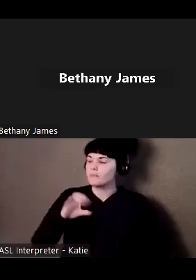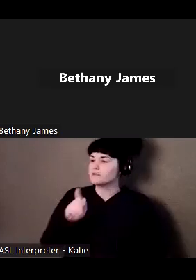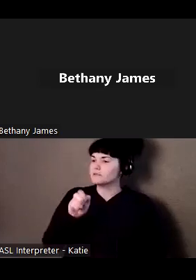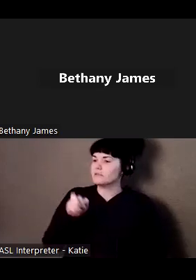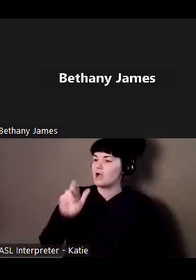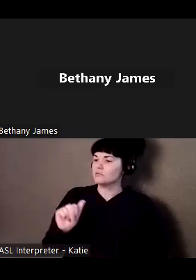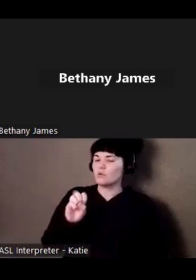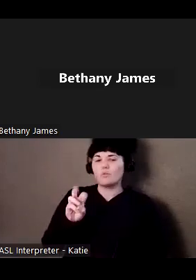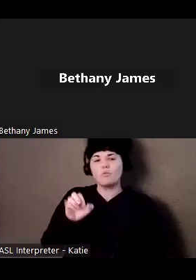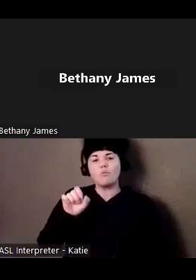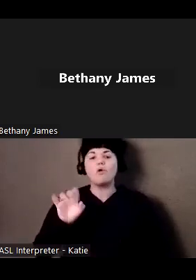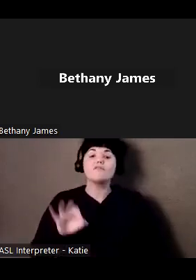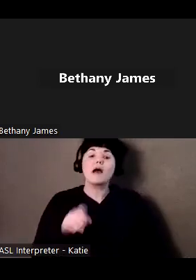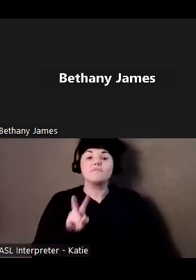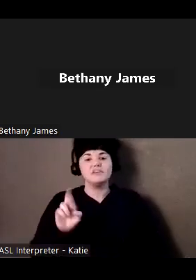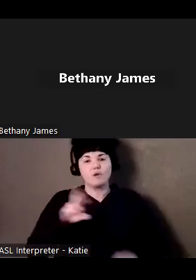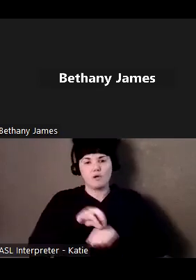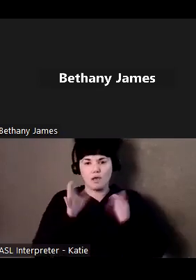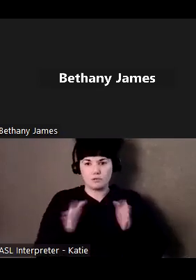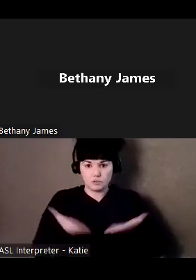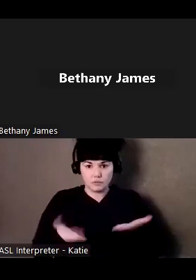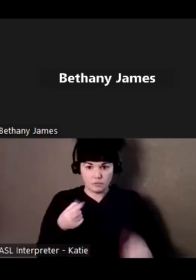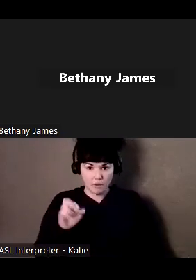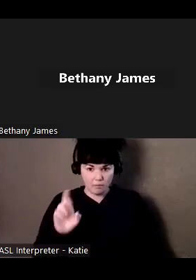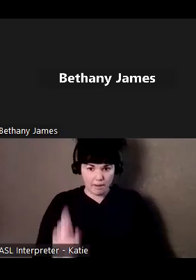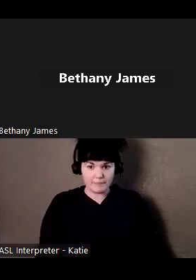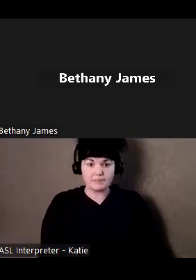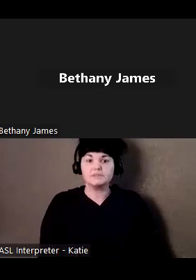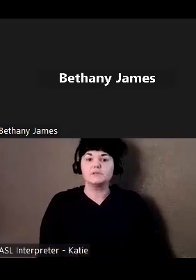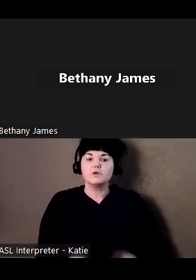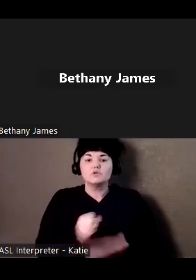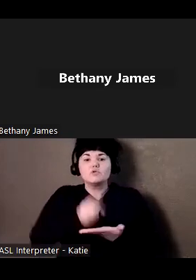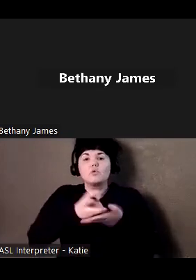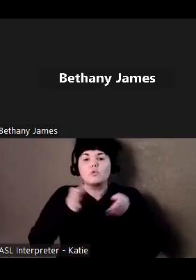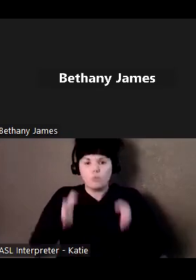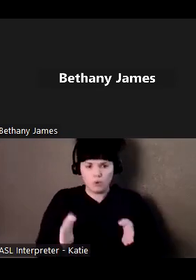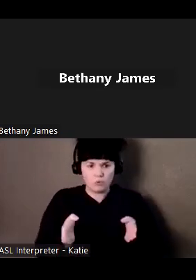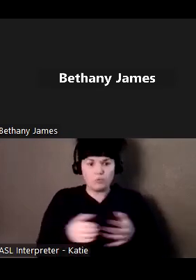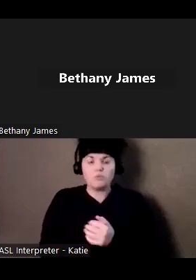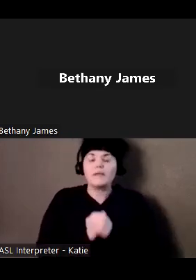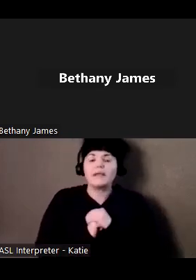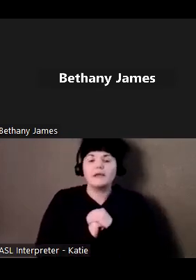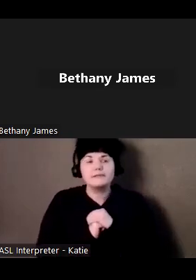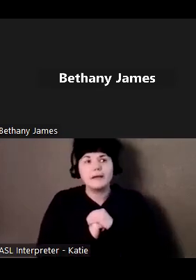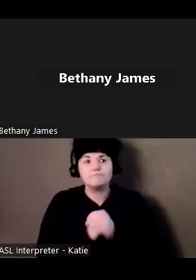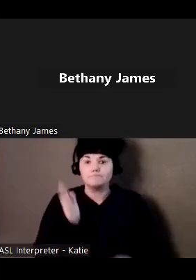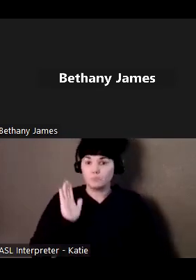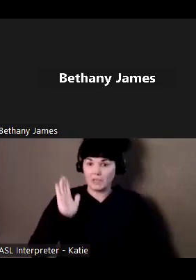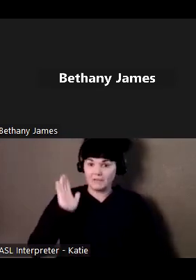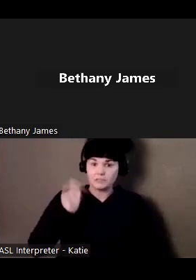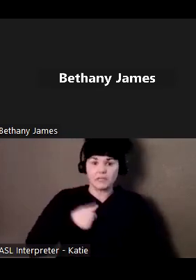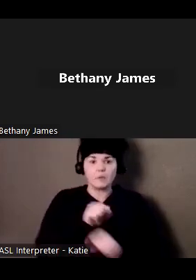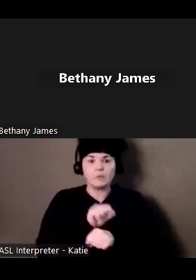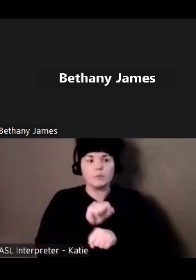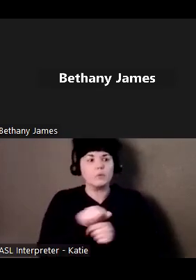rehab counselor here in the Grand Rapids office. Social worker by trade, and have previously worked